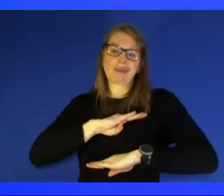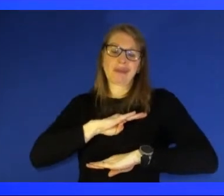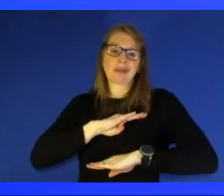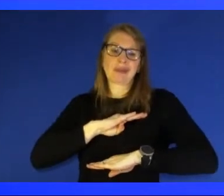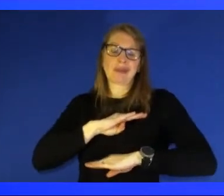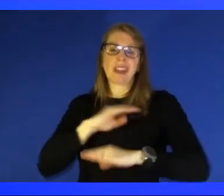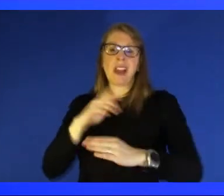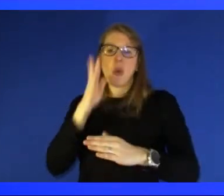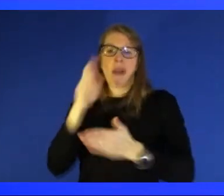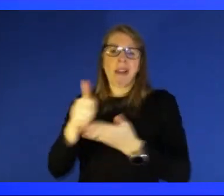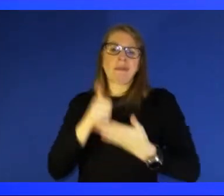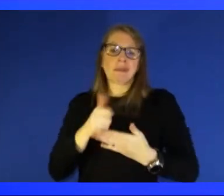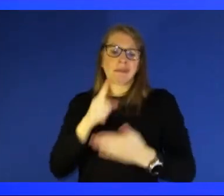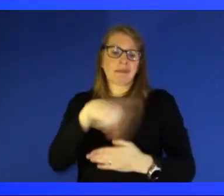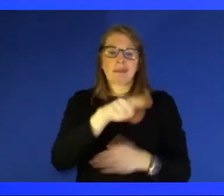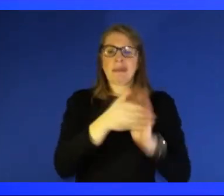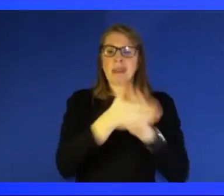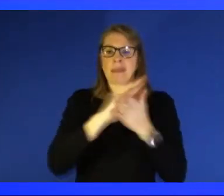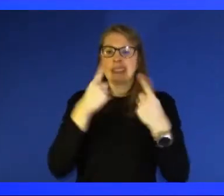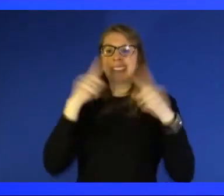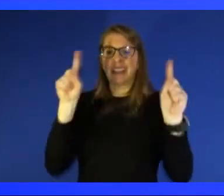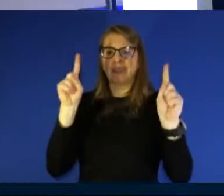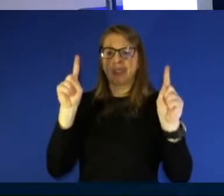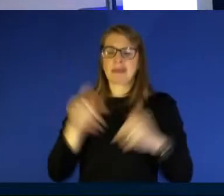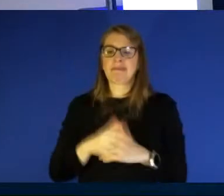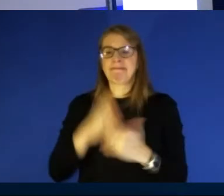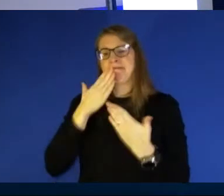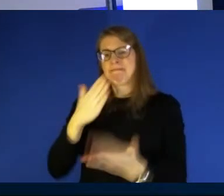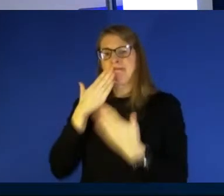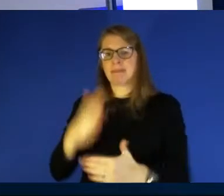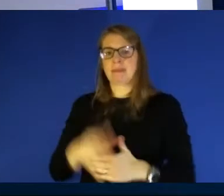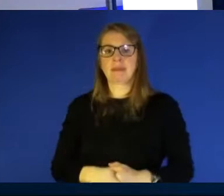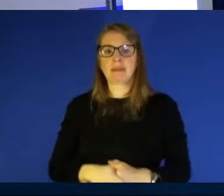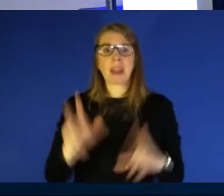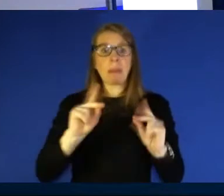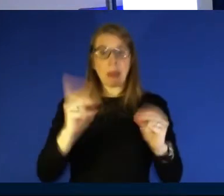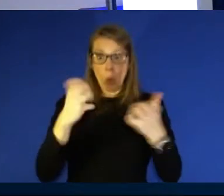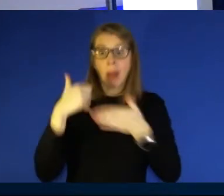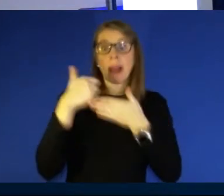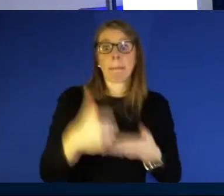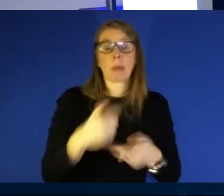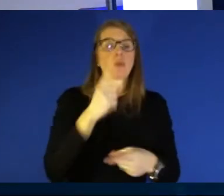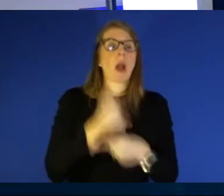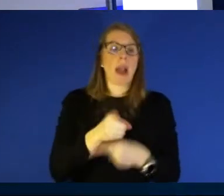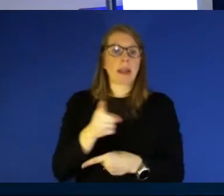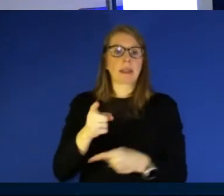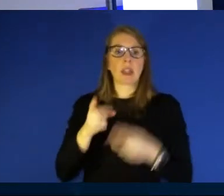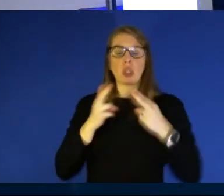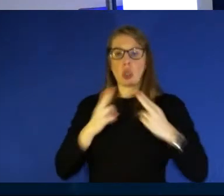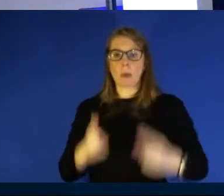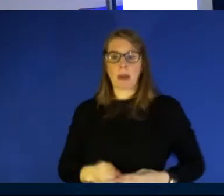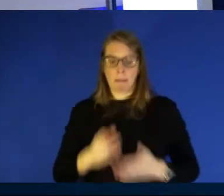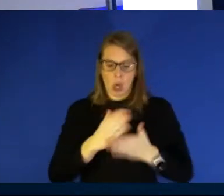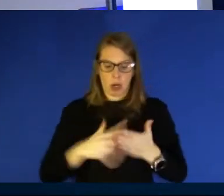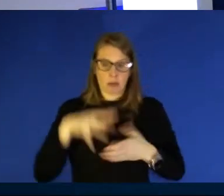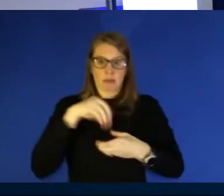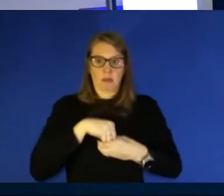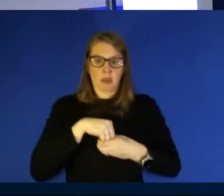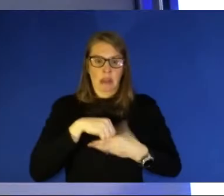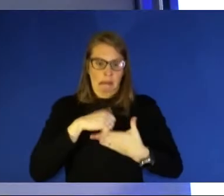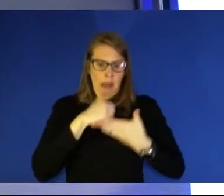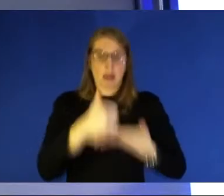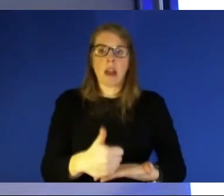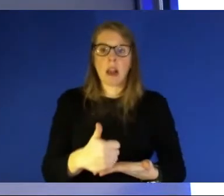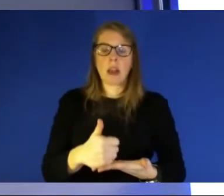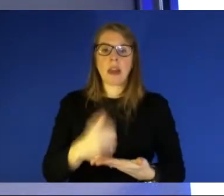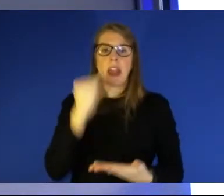And we appreciate you and we thank you for all that you do. People want to help. Yes. There's a human component here. Everybody wants, if you say to someone, I need